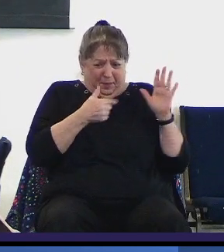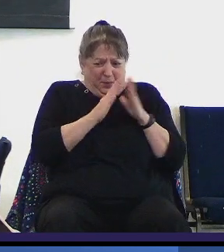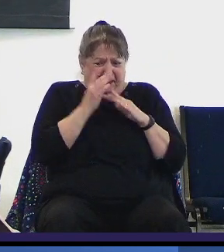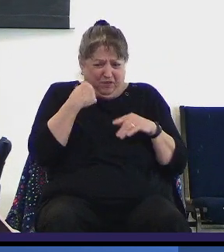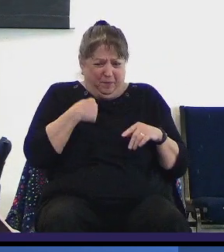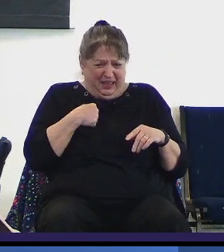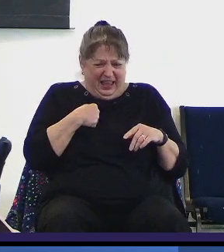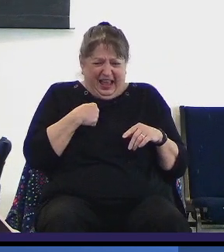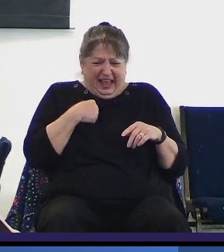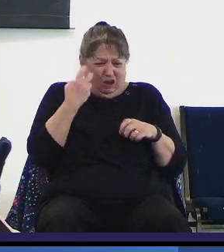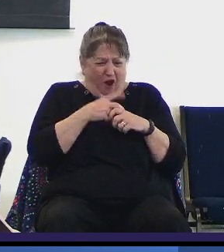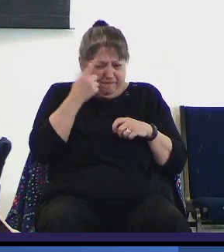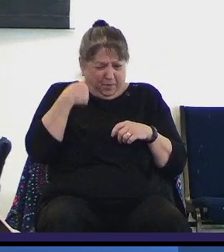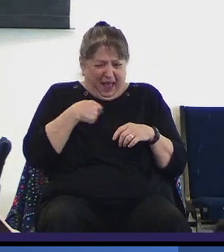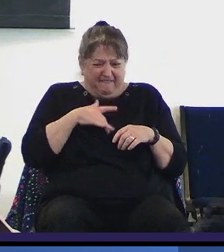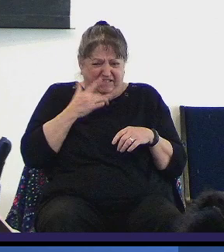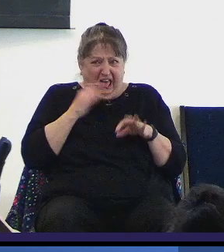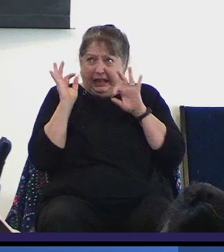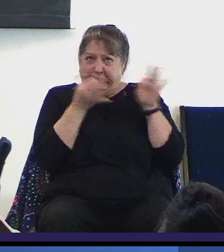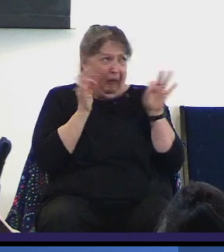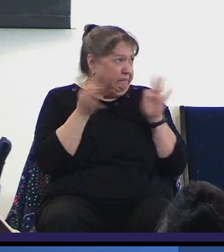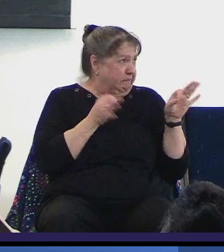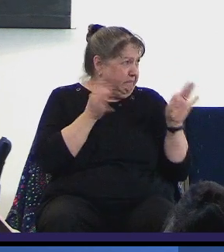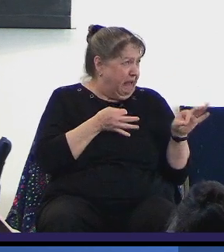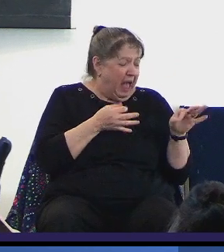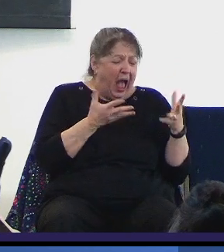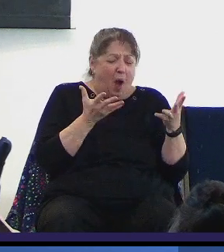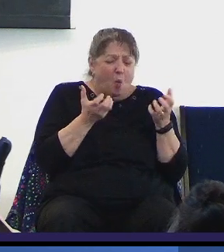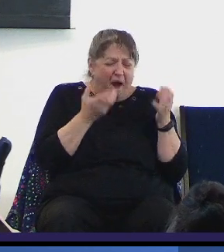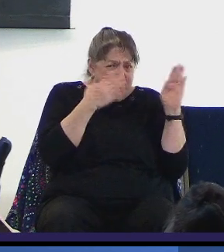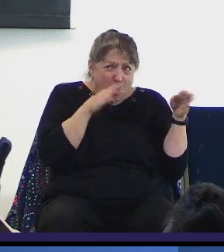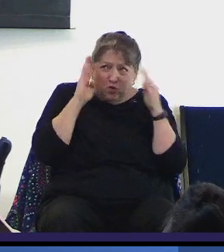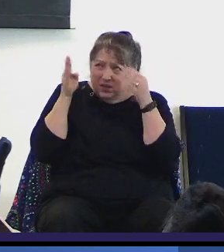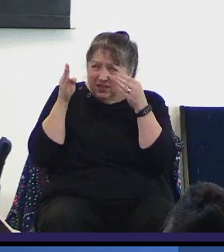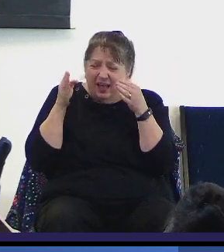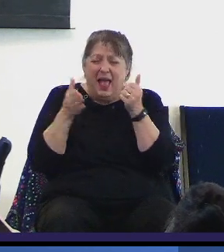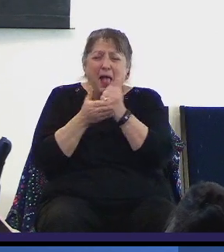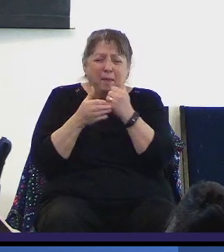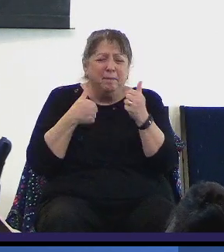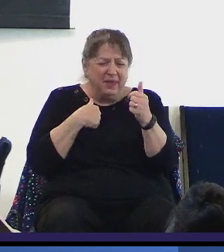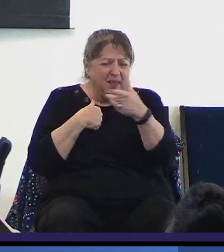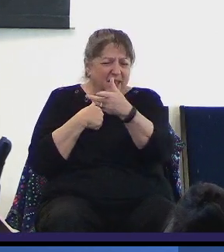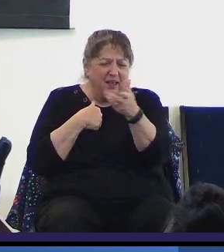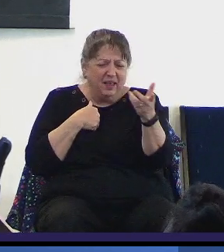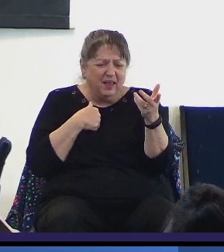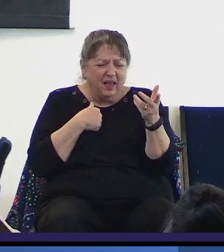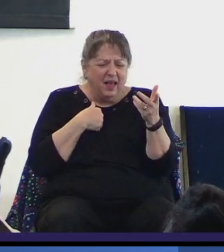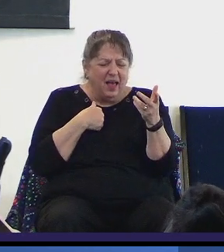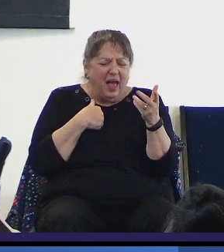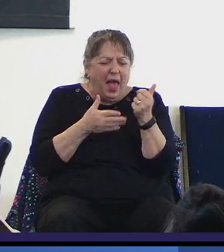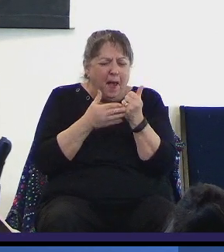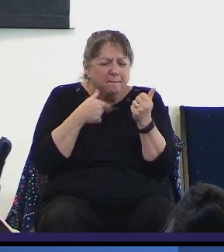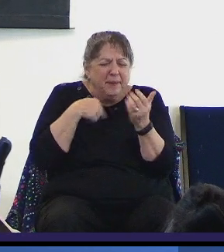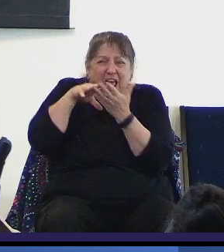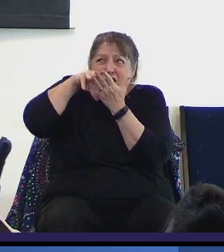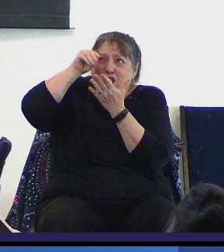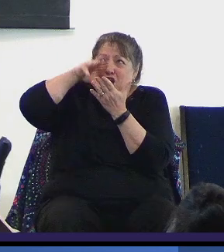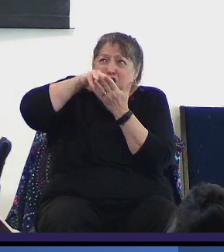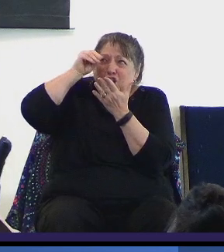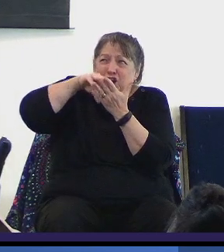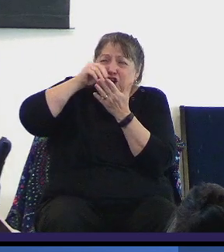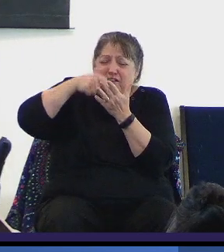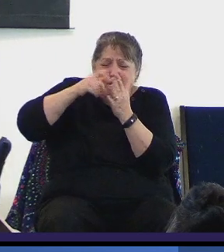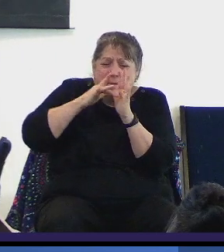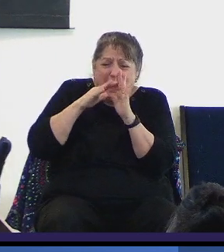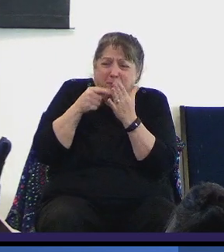staying focused today. Pray that I'd stay alert. Pray that I'd hear God. Pray that I'd receive from him. Pray that if there's a message from him to me today,